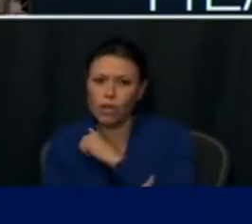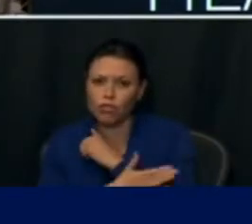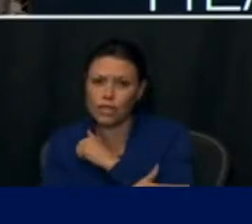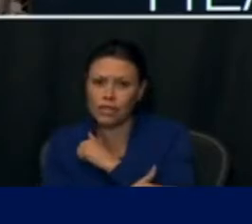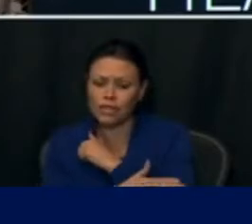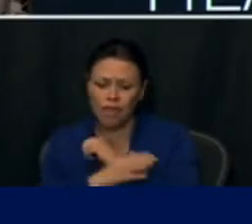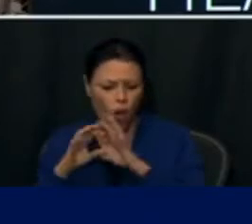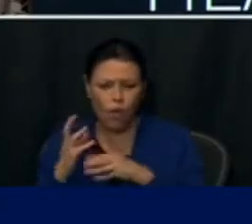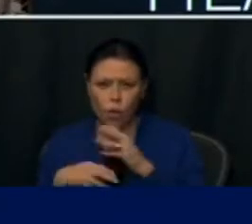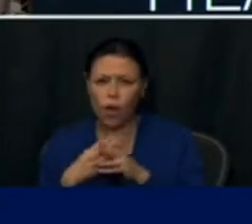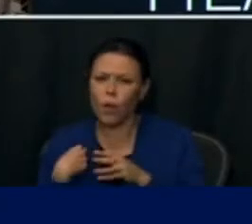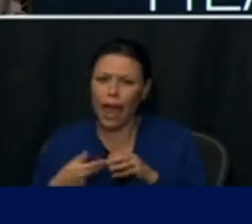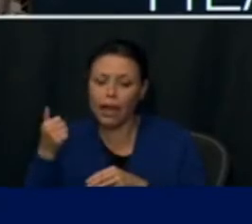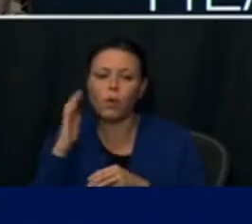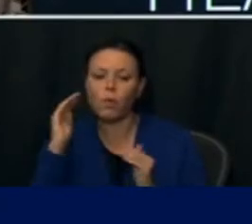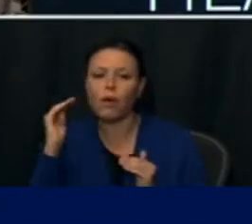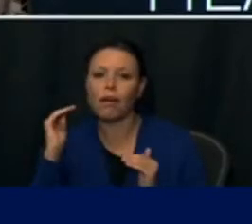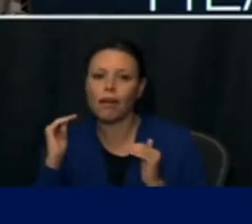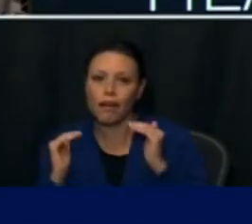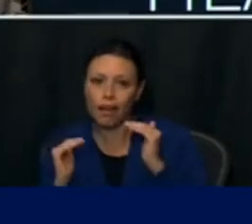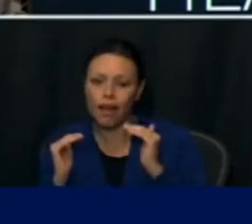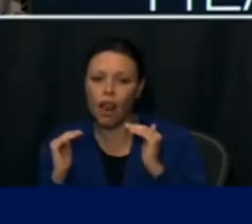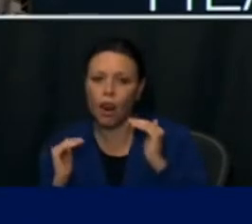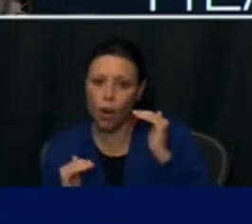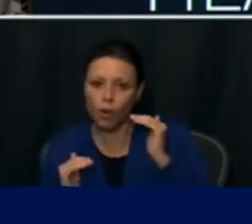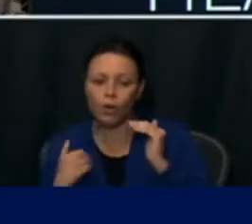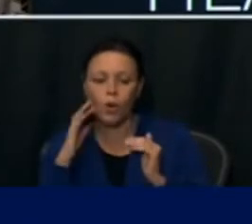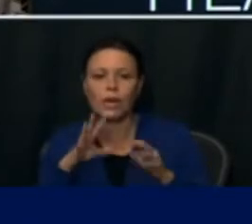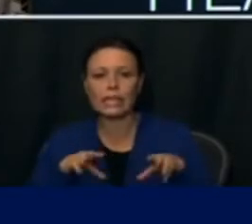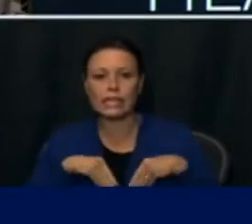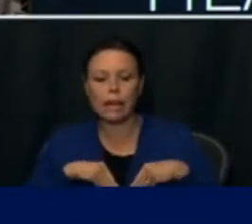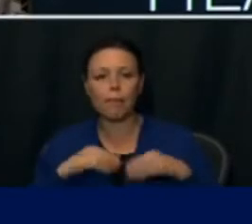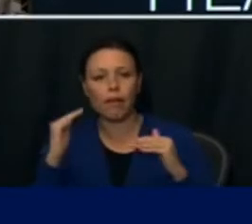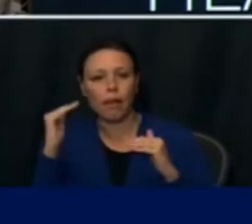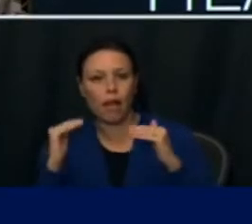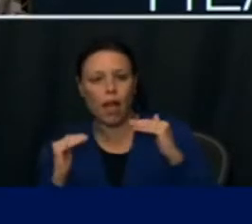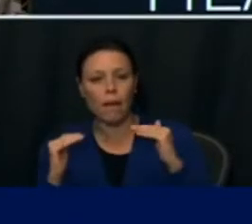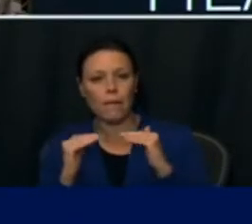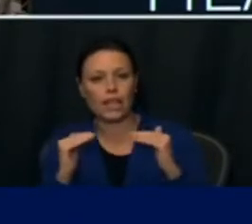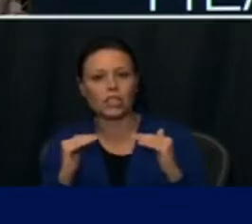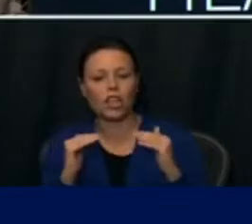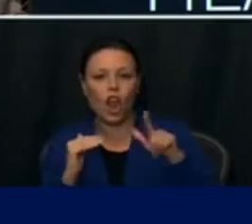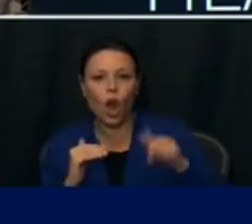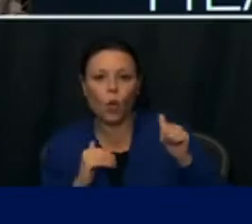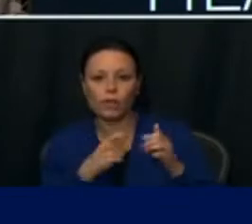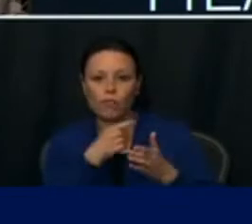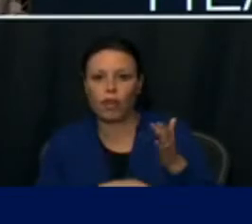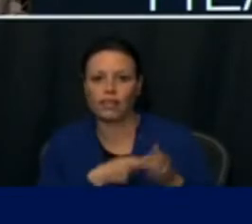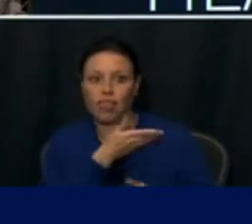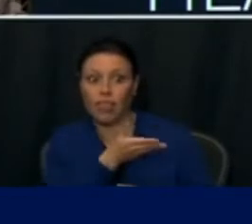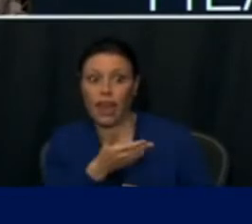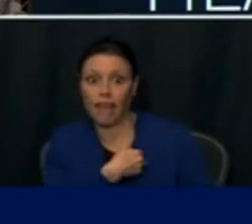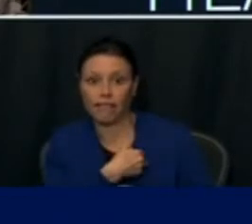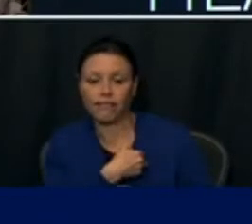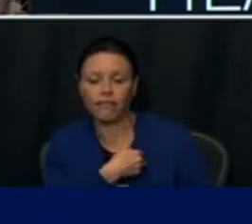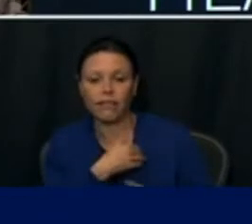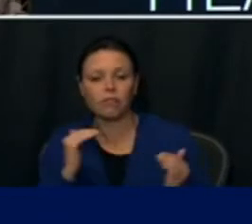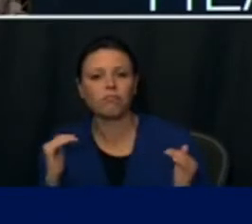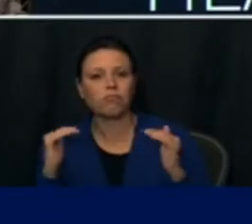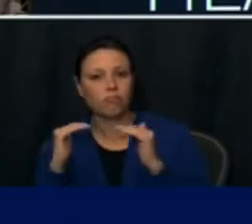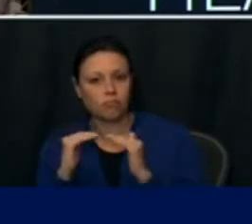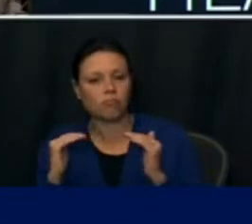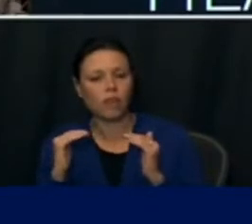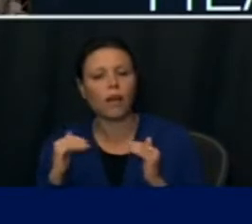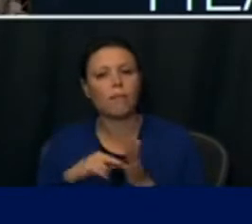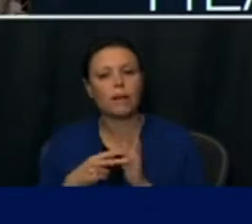world we will pay the lowest price in other words we take the lowest price and we match whatever the lowest price is leading to colossal